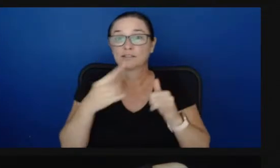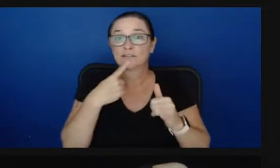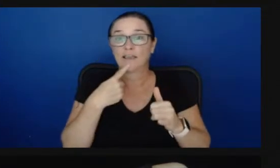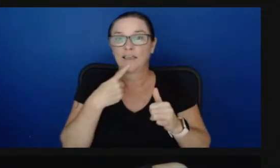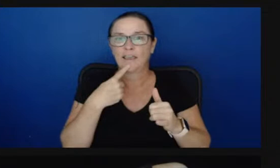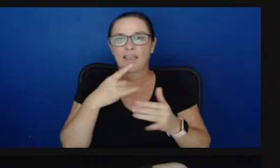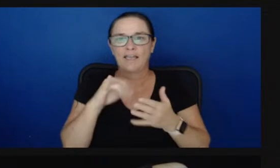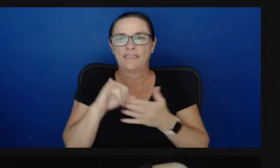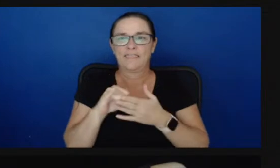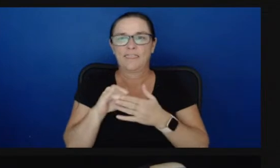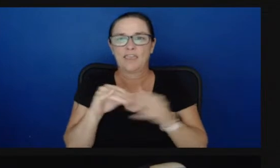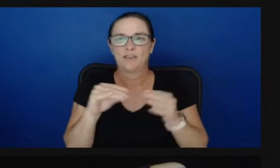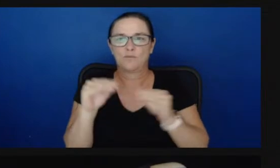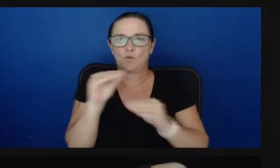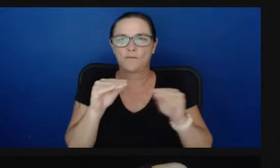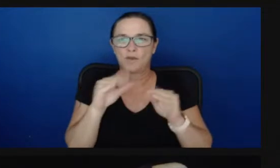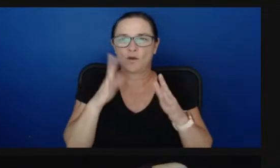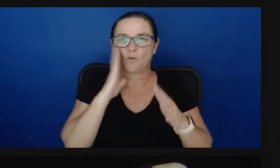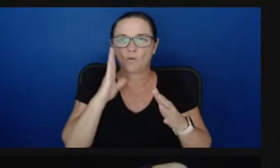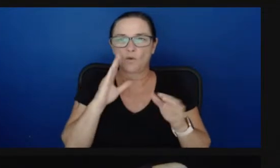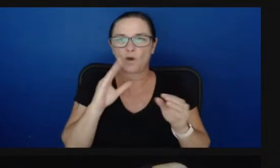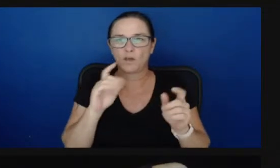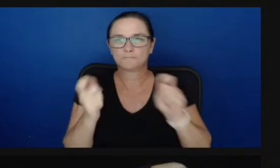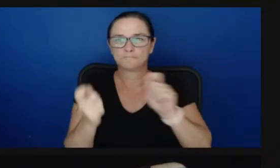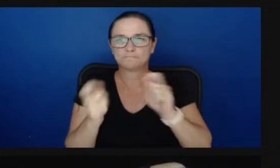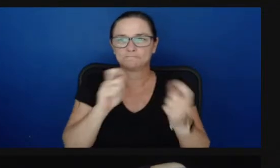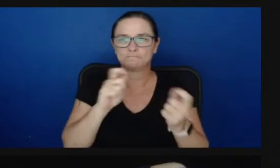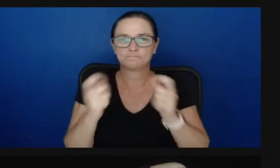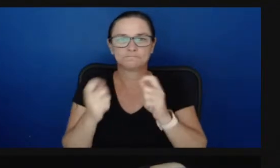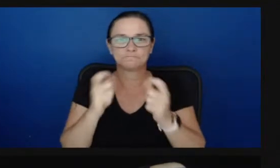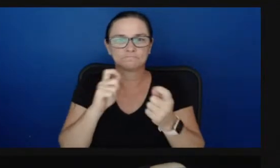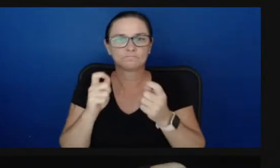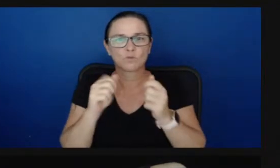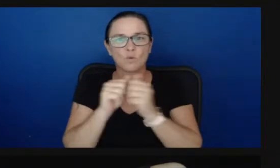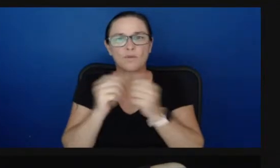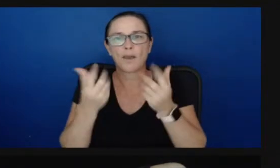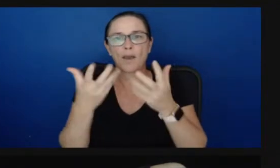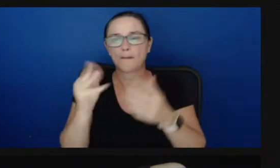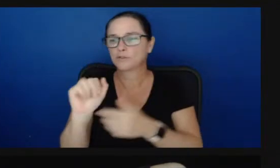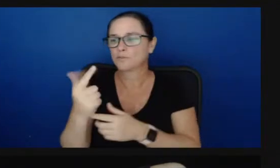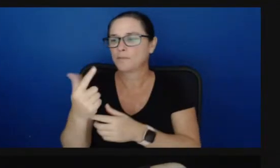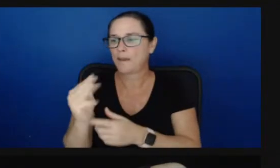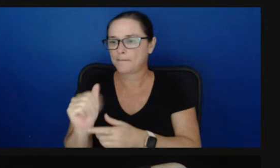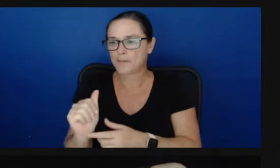may continue to wax and wane with changes to the input of magma into the area.